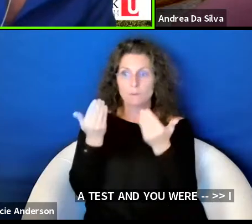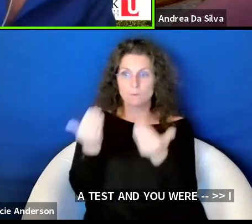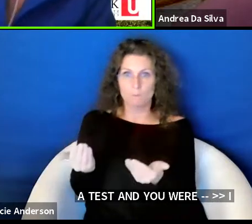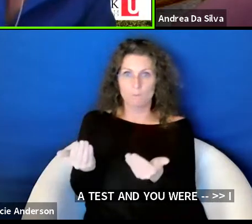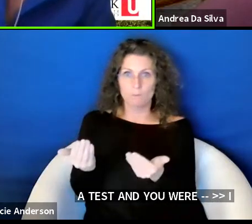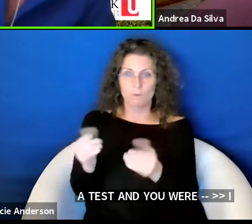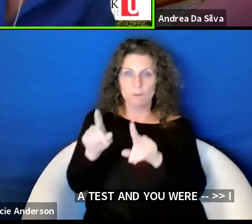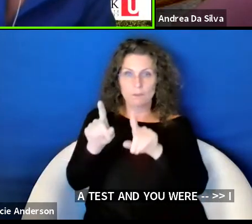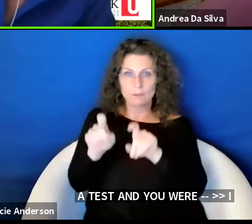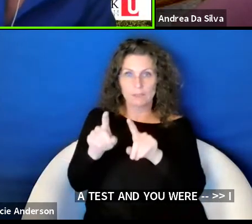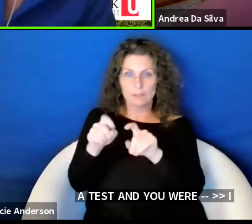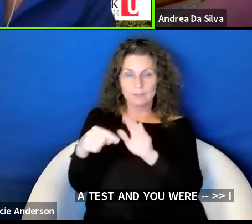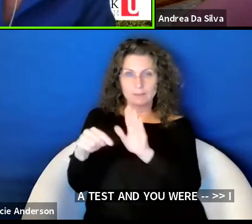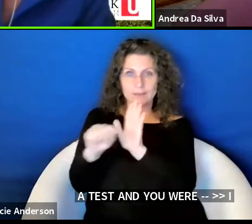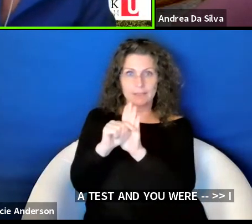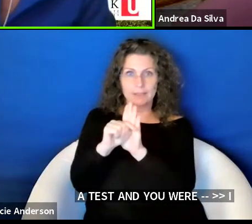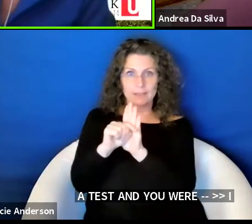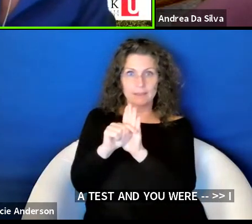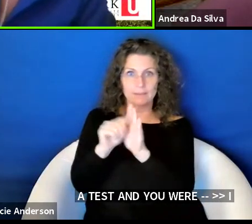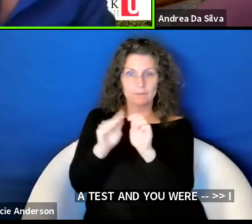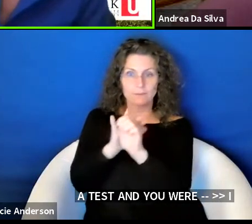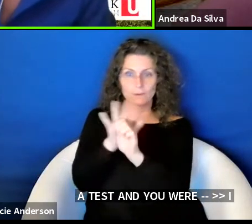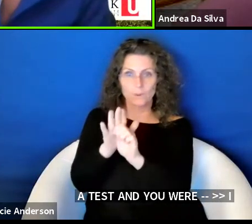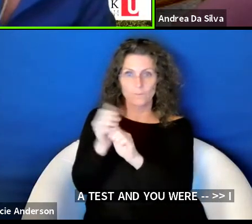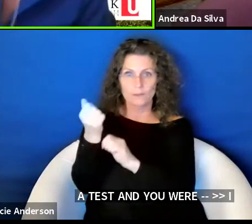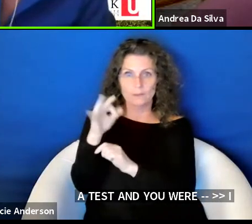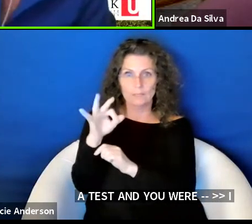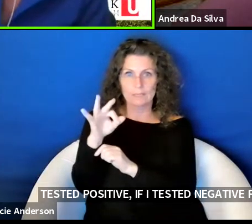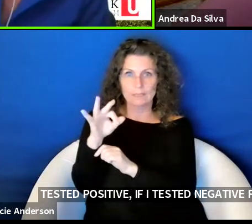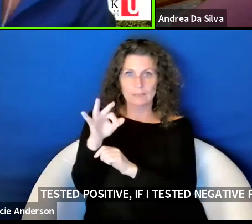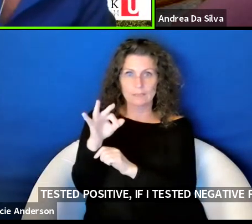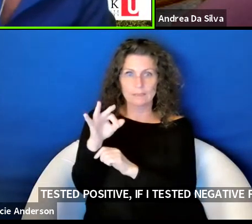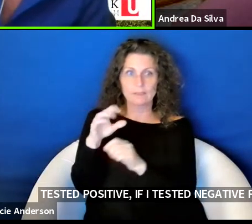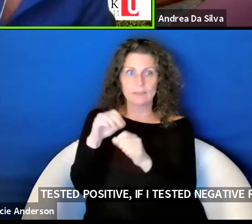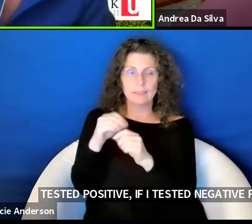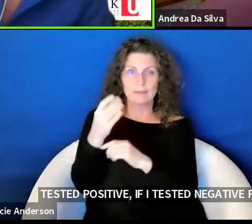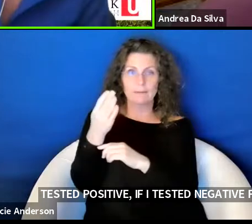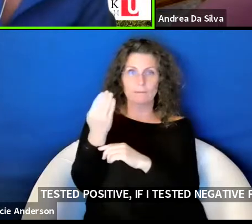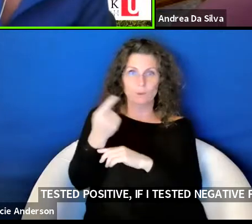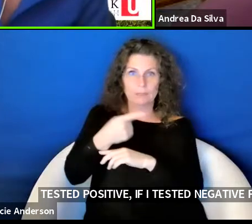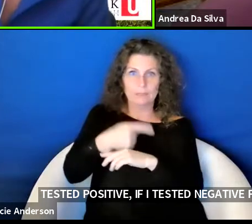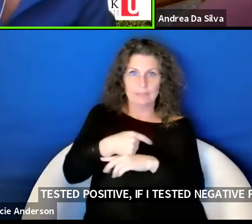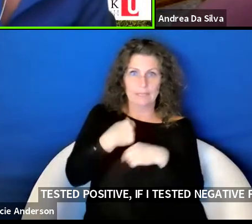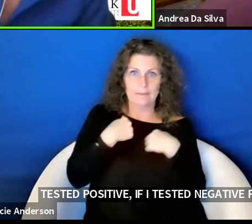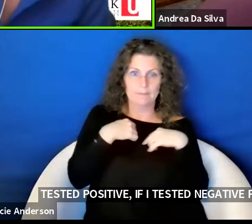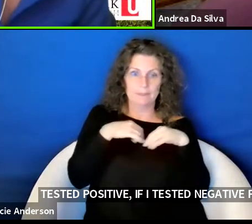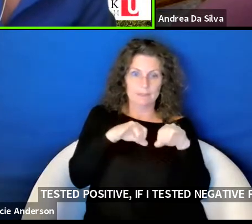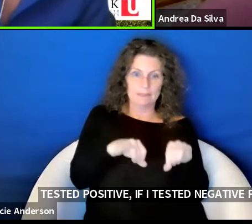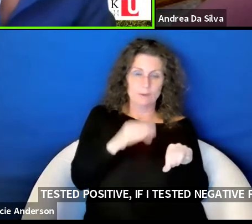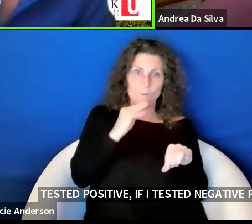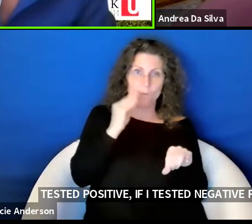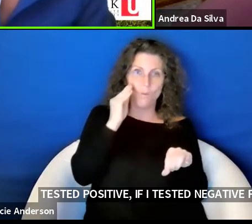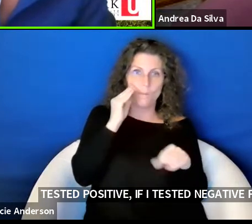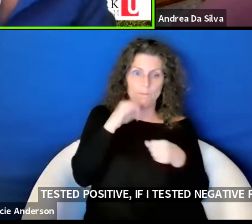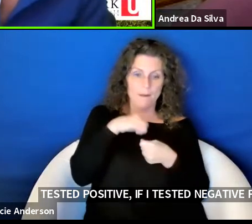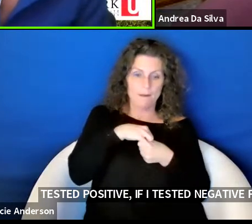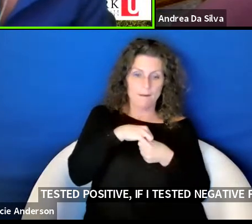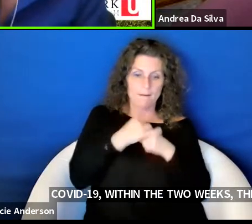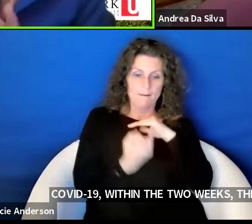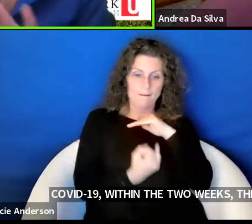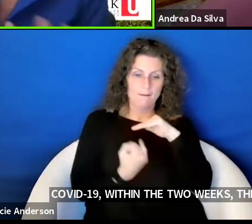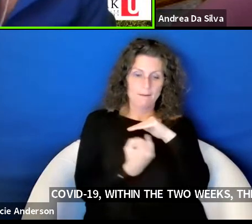for COVID-19 within the 2 weeks, the first 14 days that I was self-isolated, does this mean